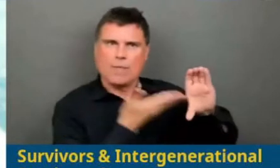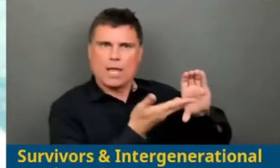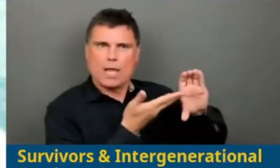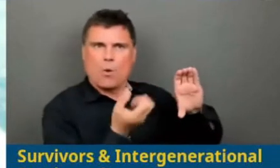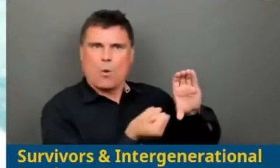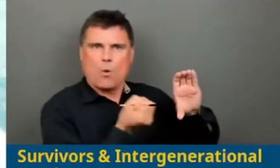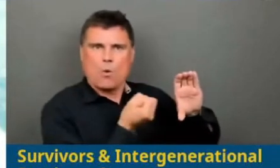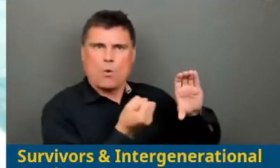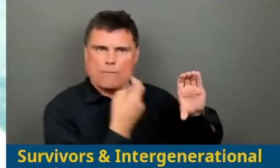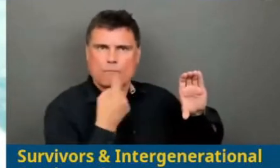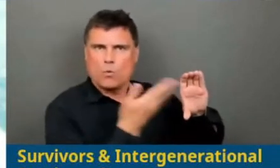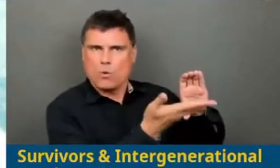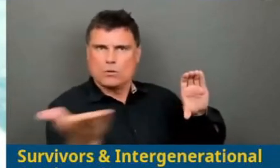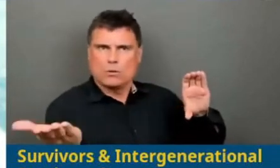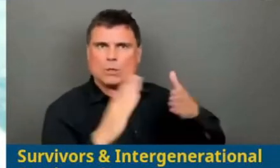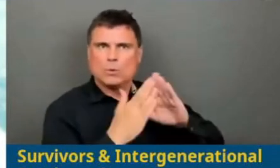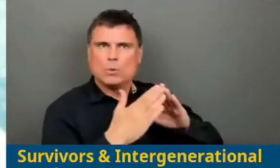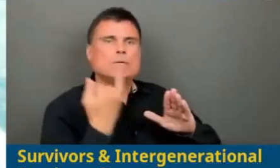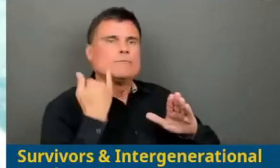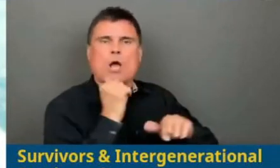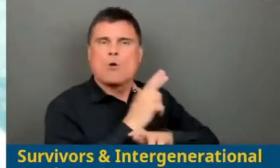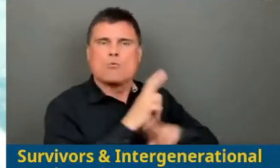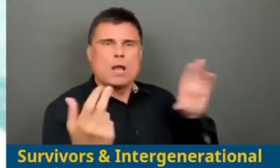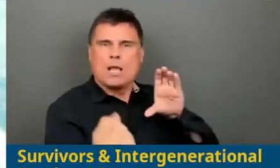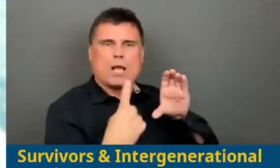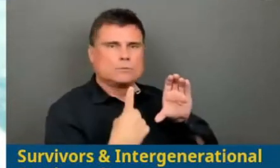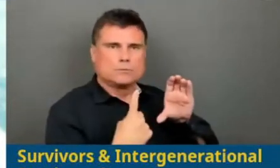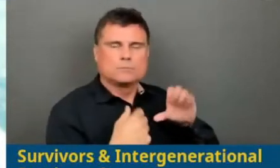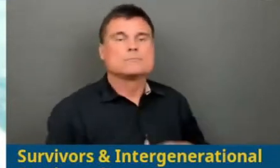have a follow-up? No, I'm good.